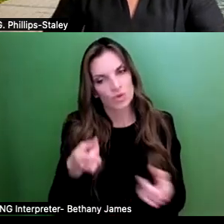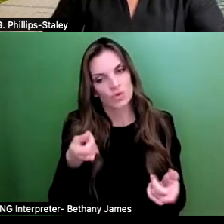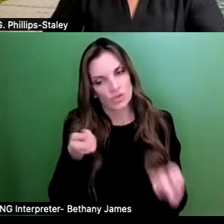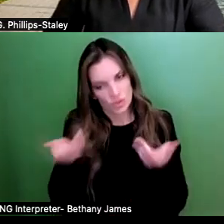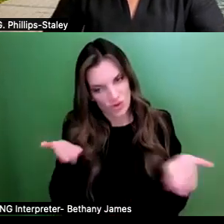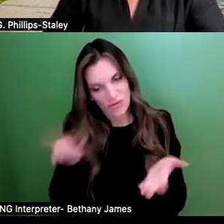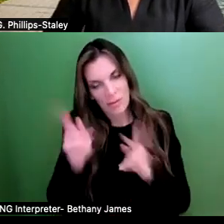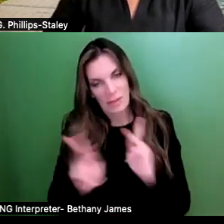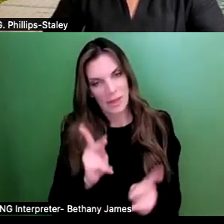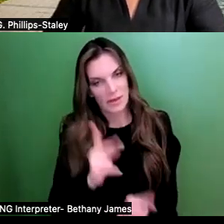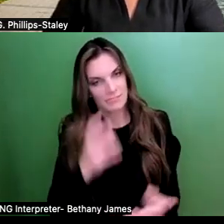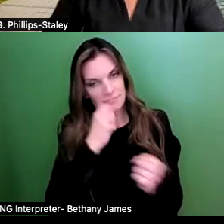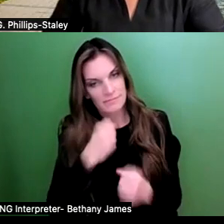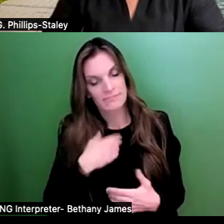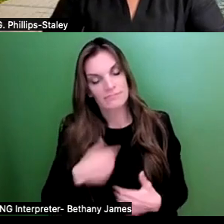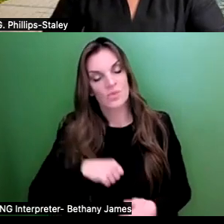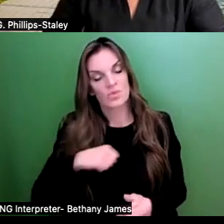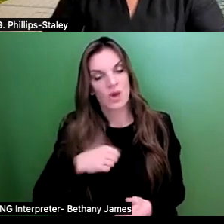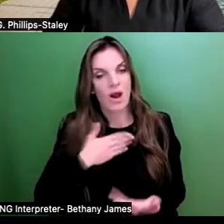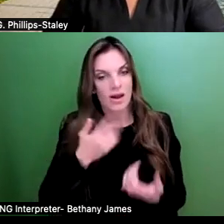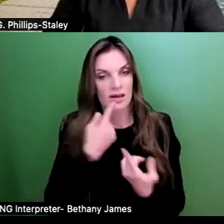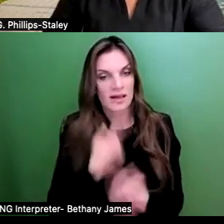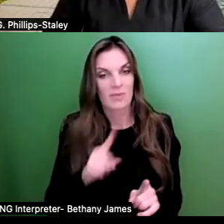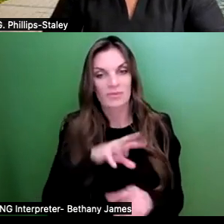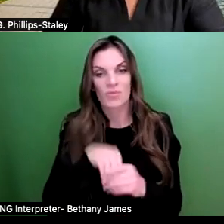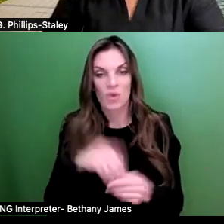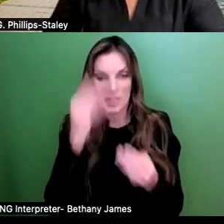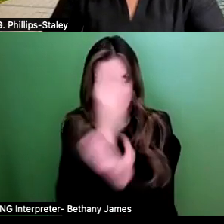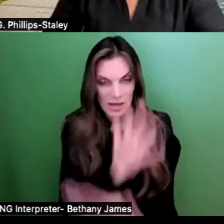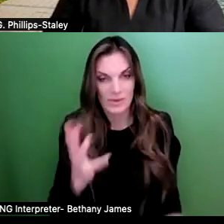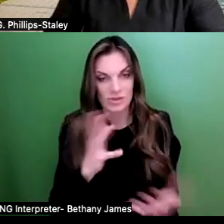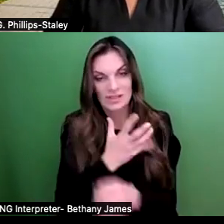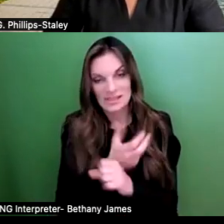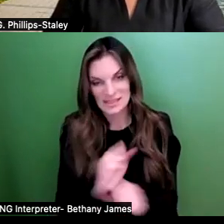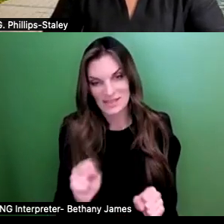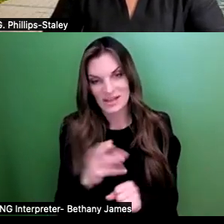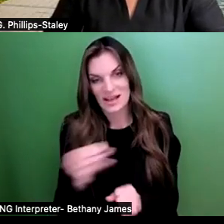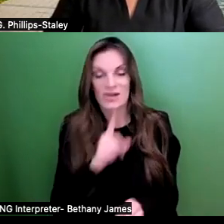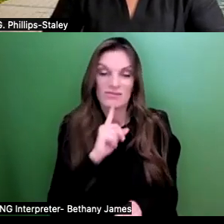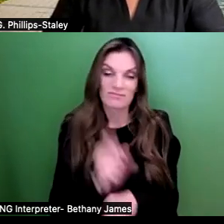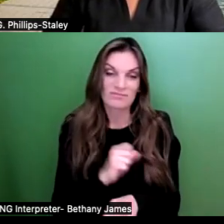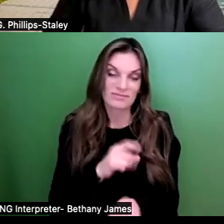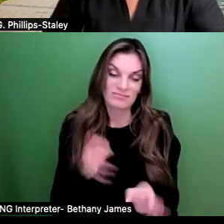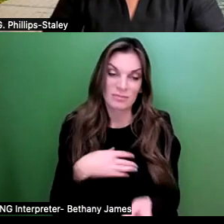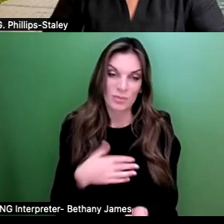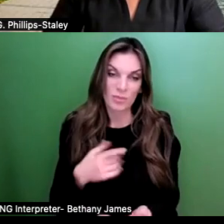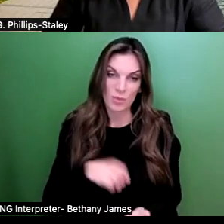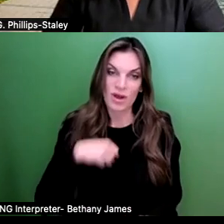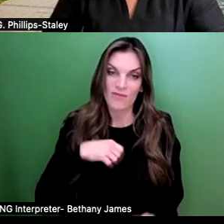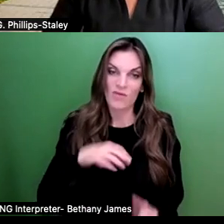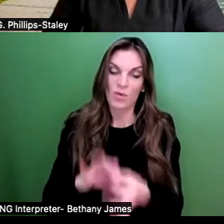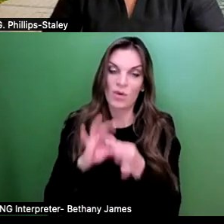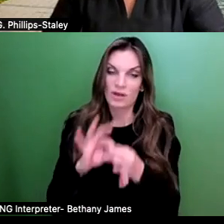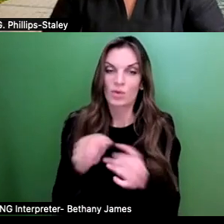our accomplishments within communications, within safety, and frankly, I'm proud of the kinds of relationships that we